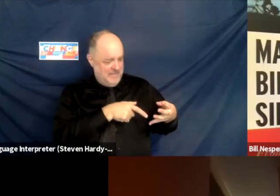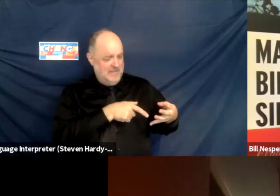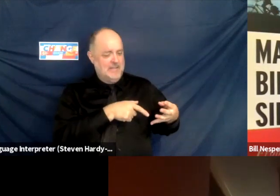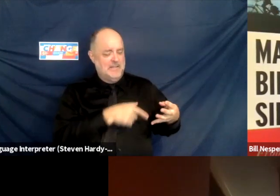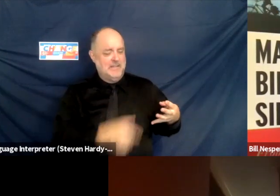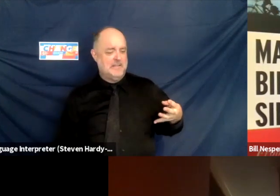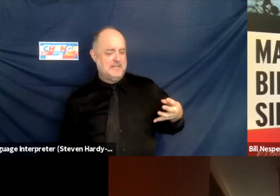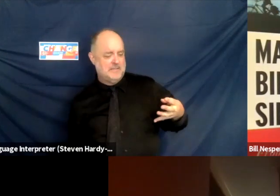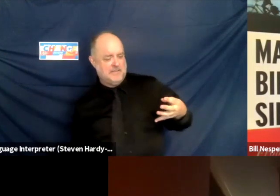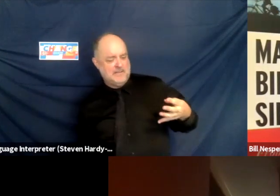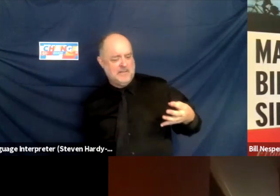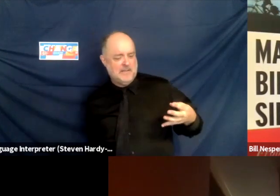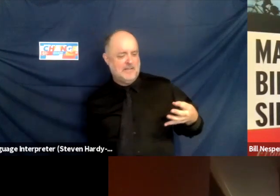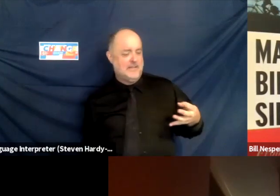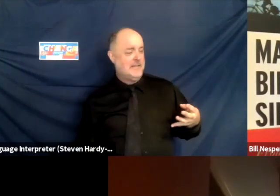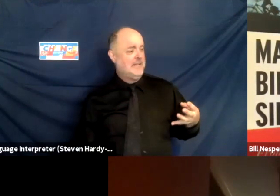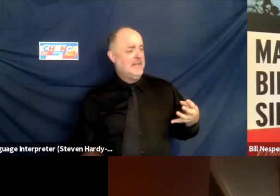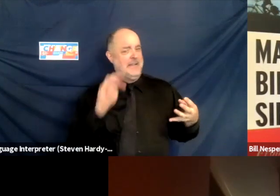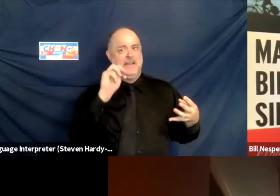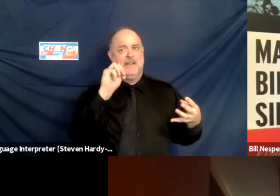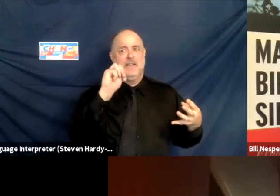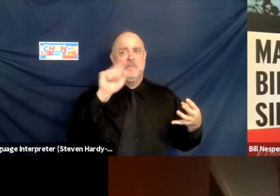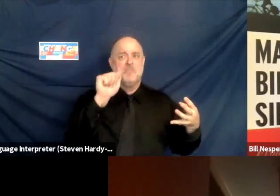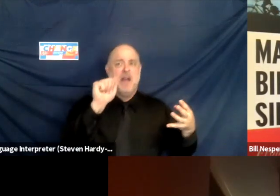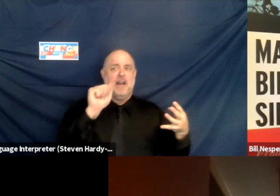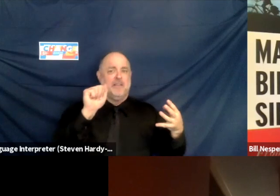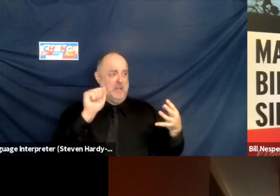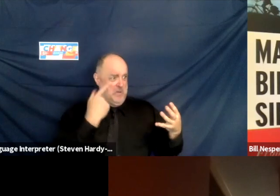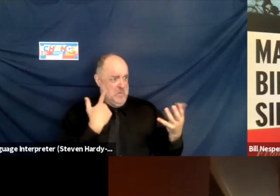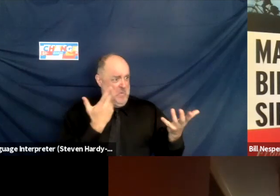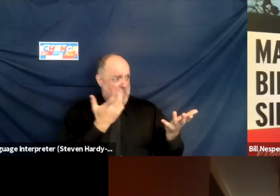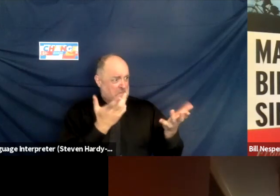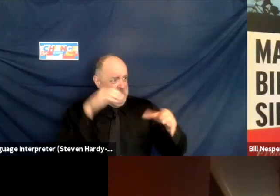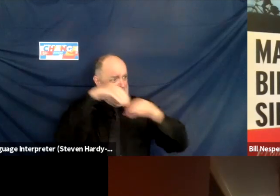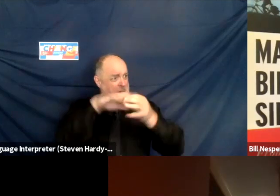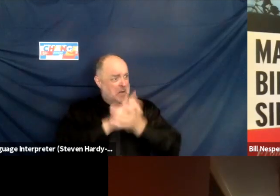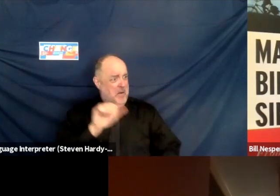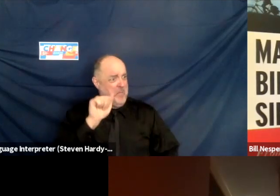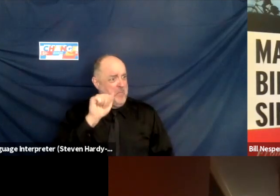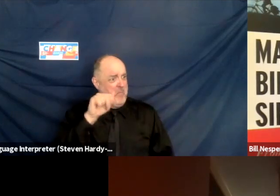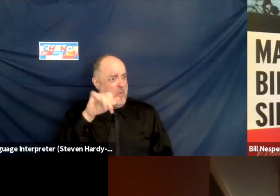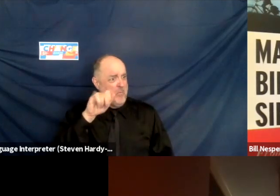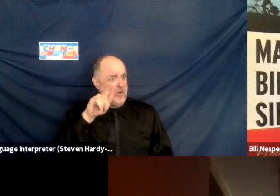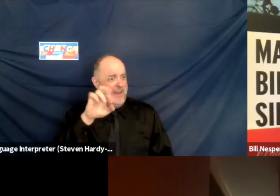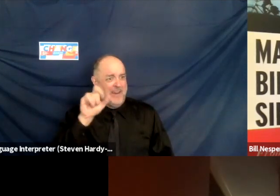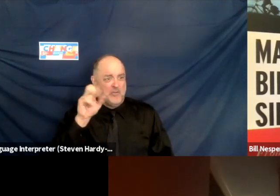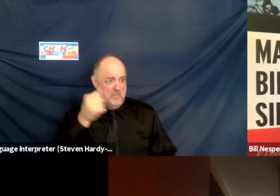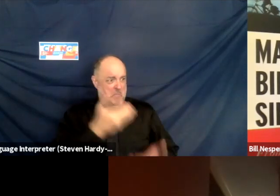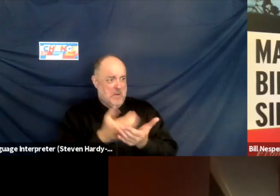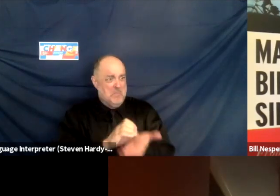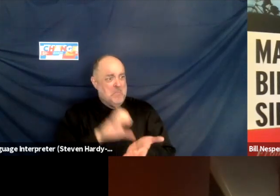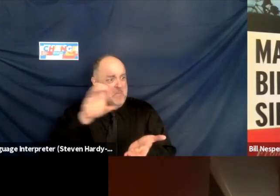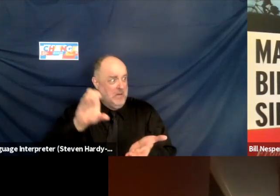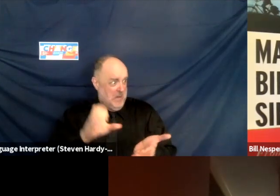In Massachusetts, they got a question of, can you put this in an appropriations ask? And that's